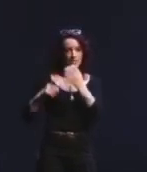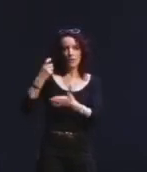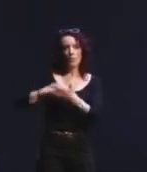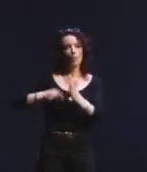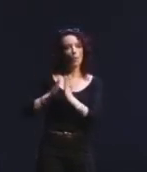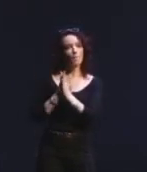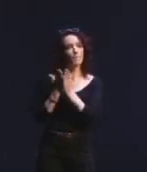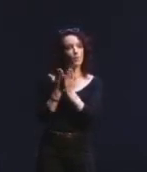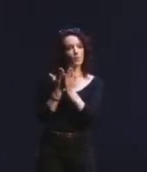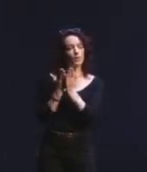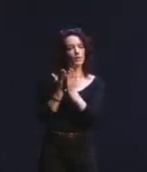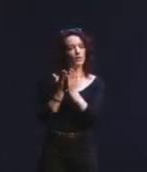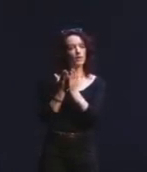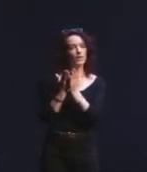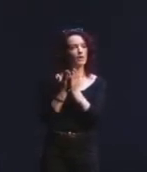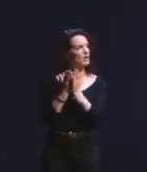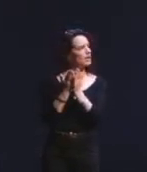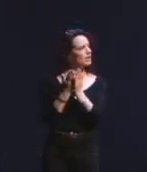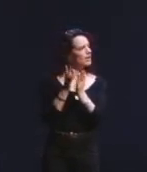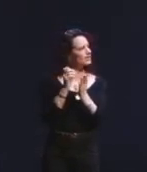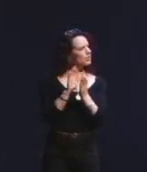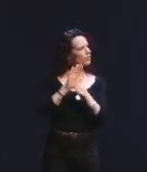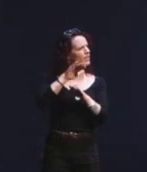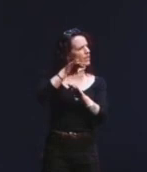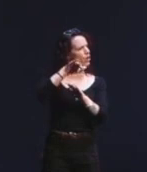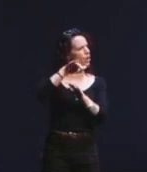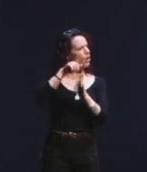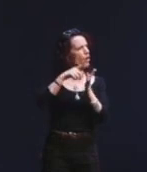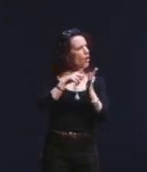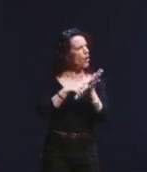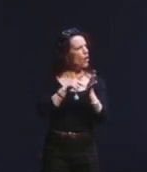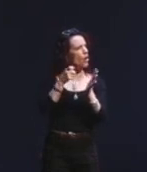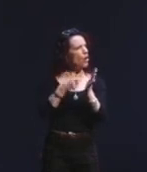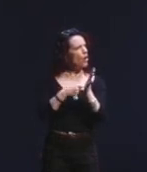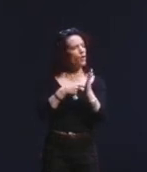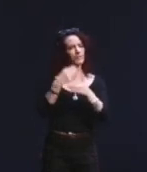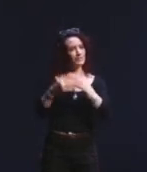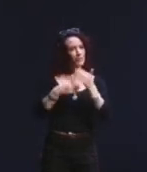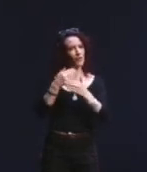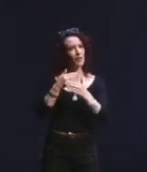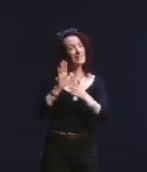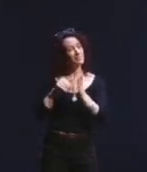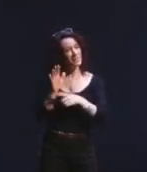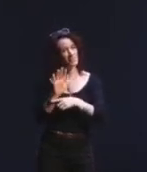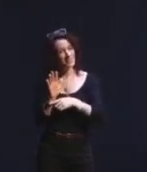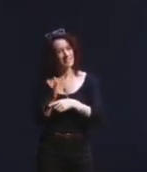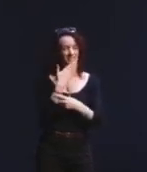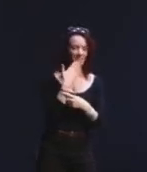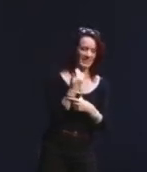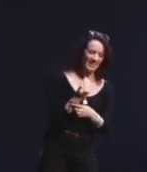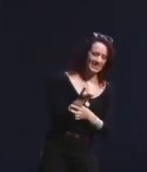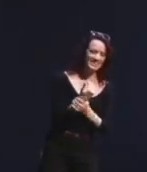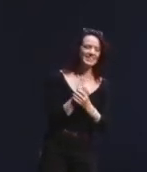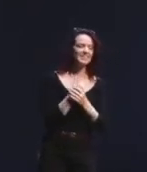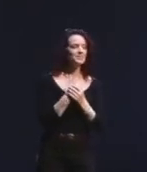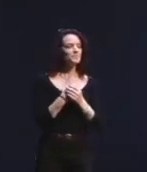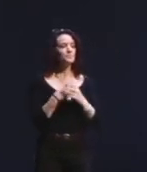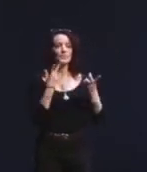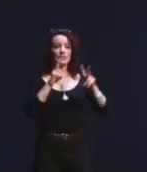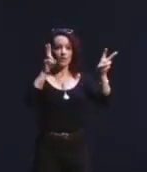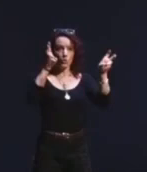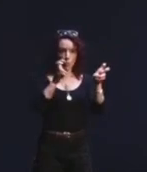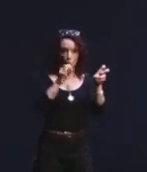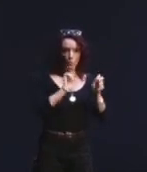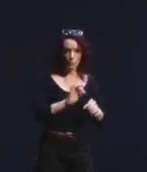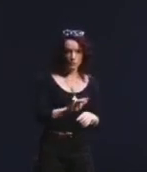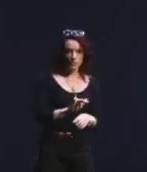book. It's called The Overstory. I don't know if any of you have read it, it's about trees. It's very nice. And there's a quote in